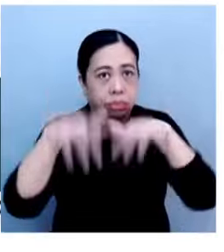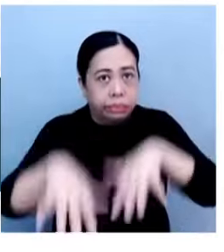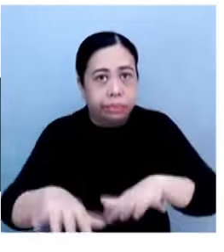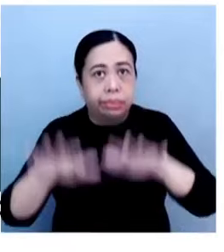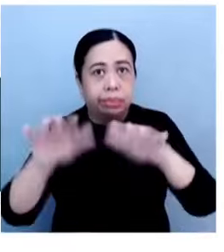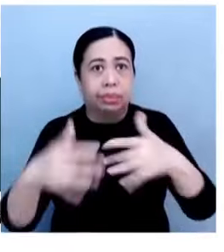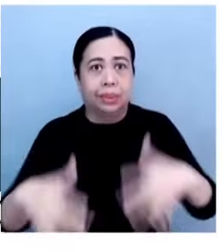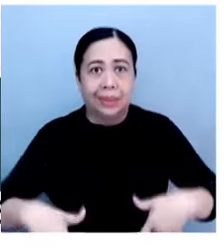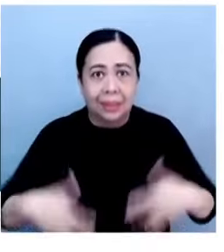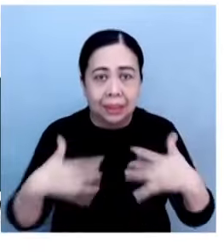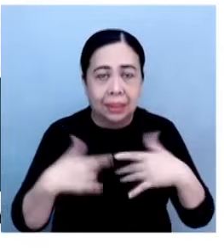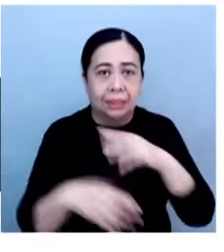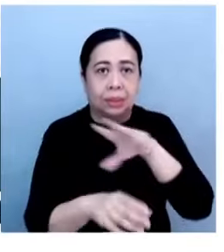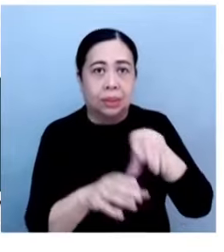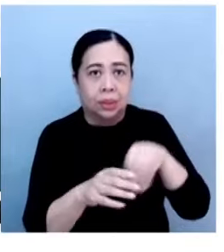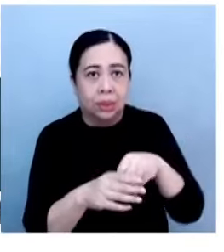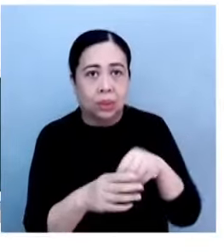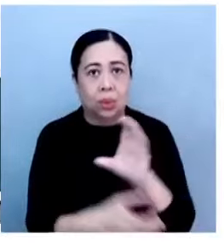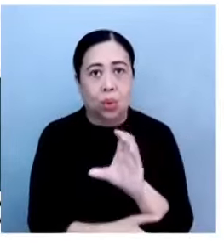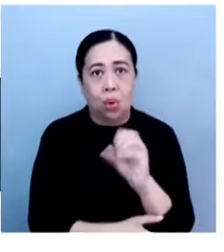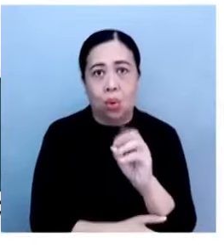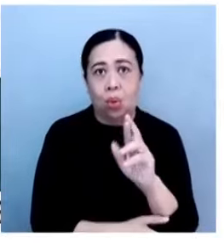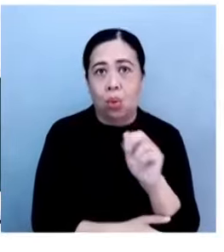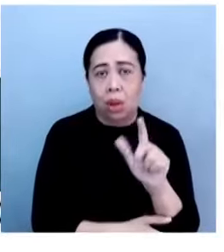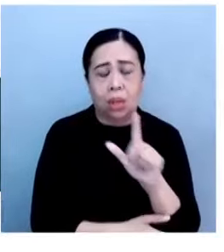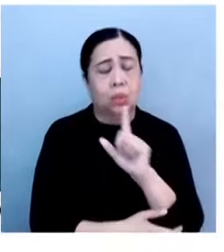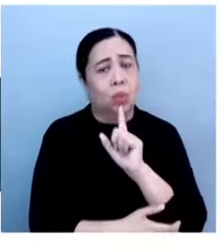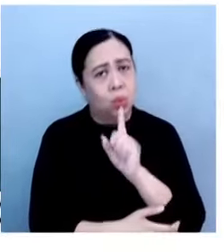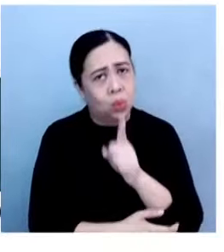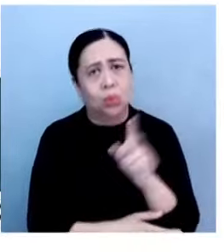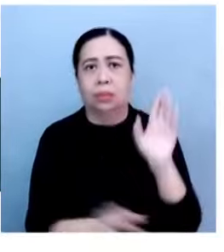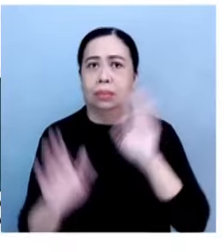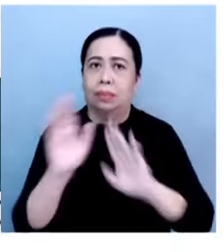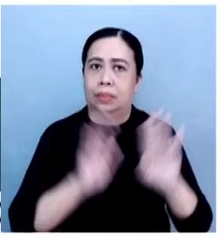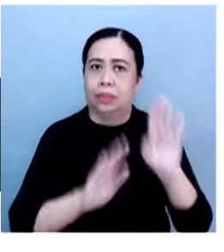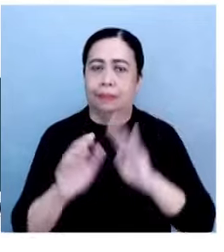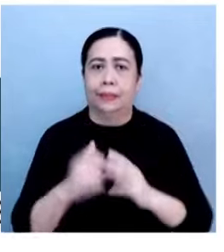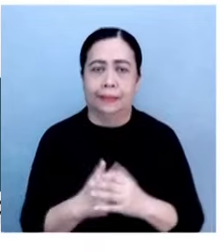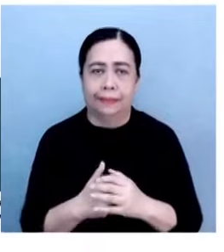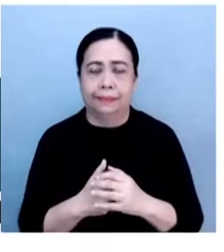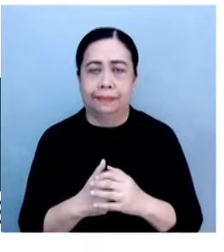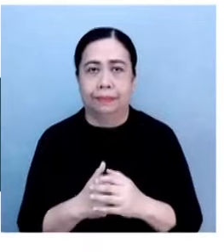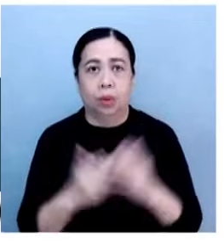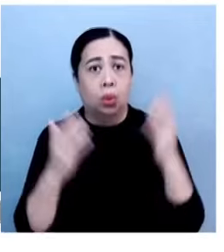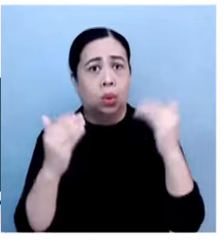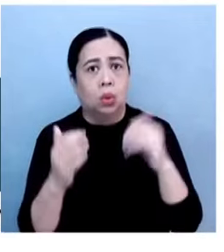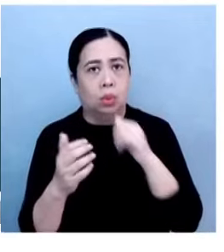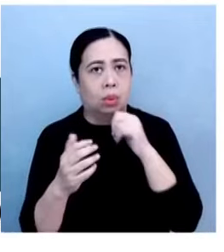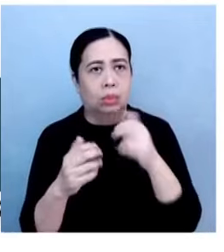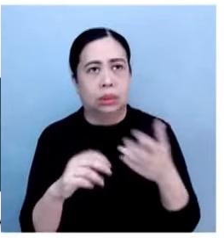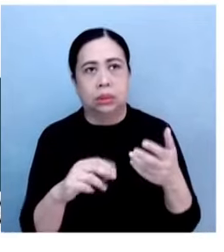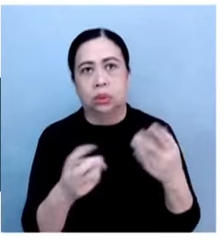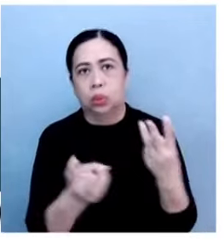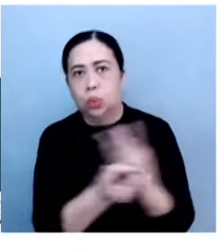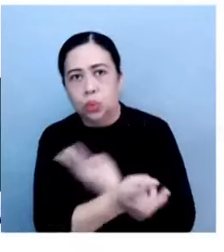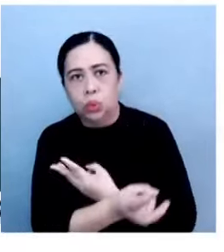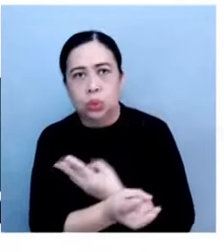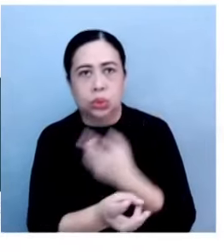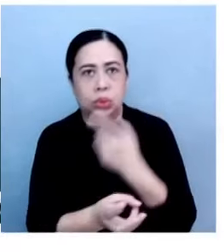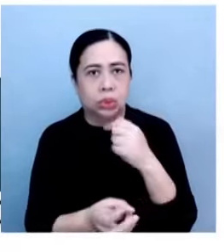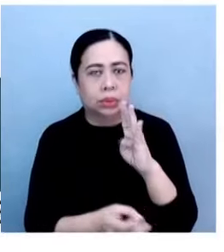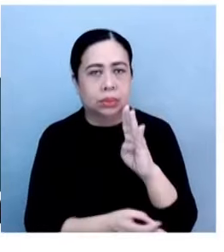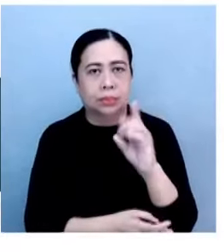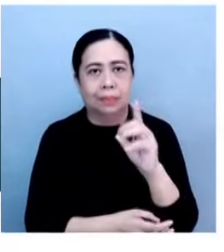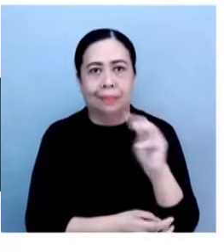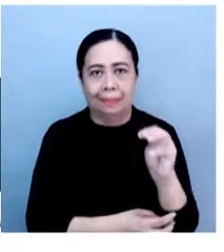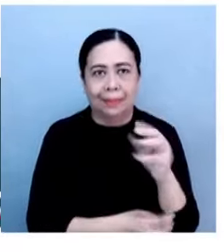there, including the corals, then definitely there would be a problem there. Hopefully, this will not escalate, especially that Bajo del Masinloc is